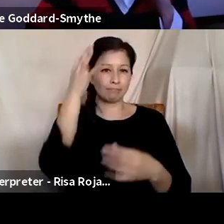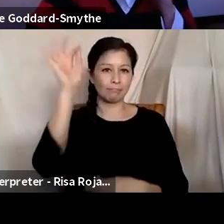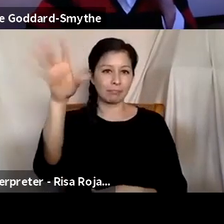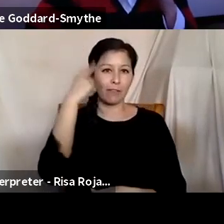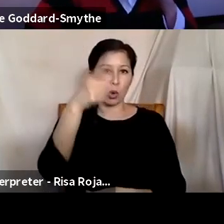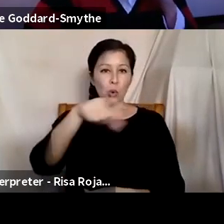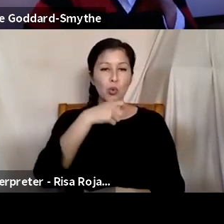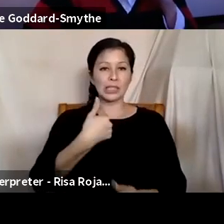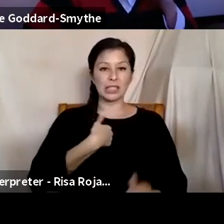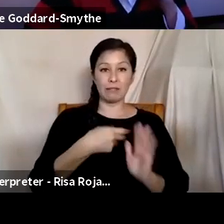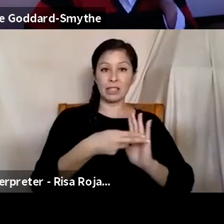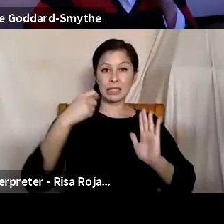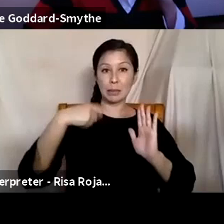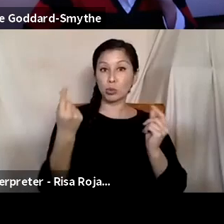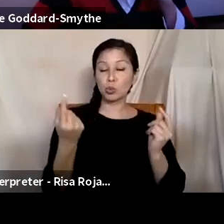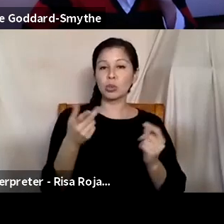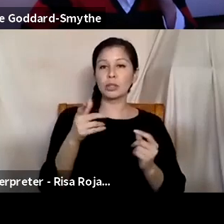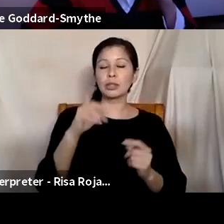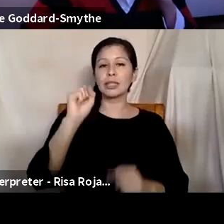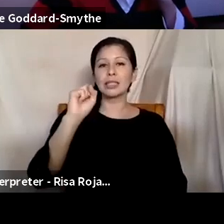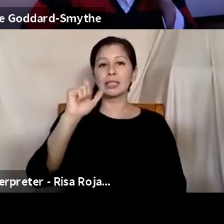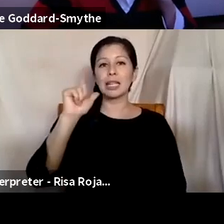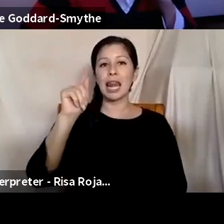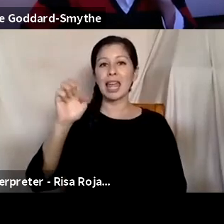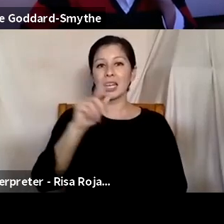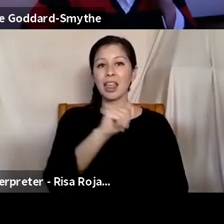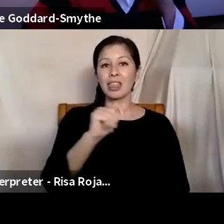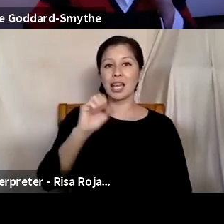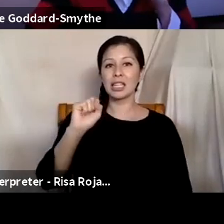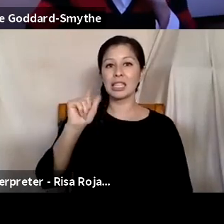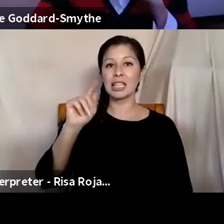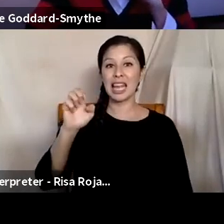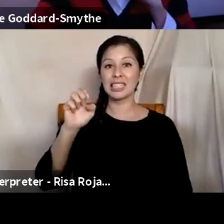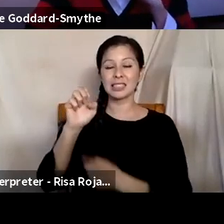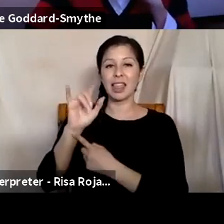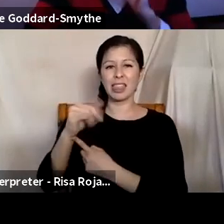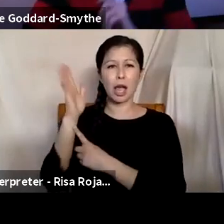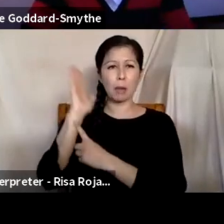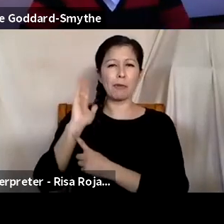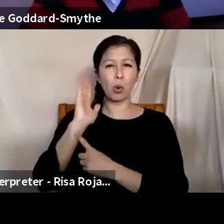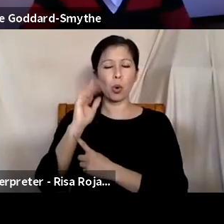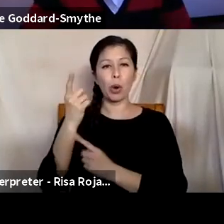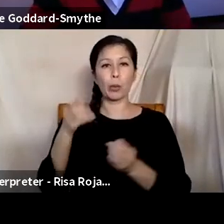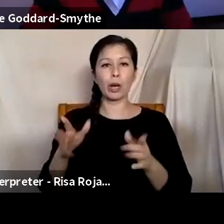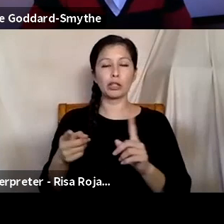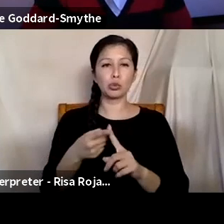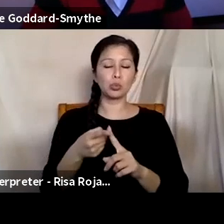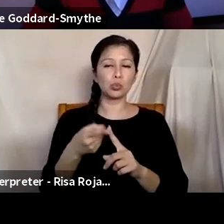people who are self-taping is the slate. The slate used to be just a way to